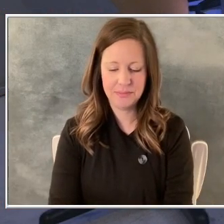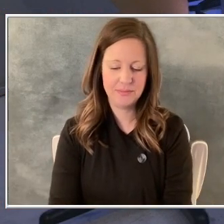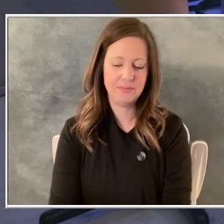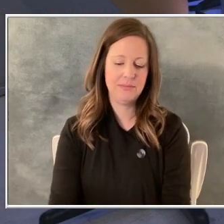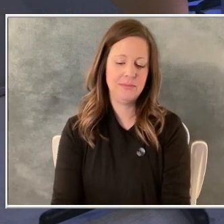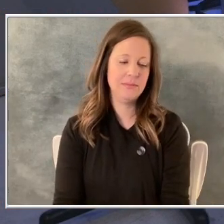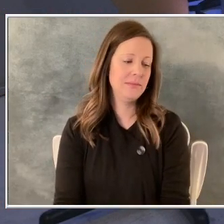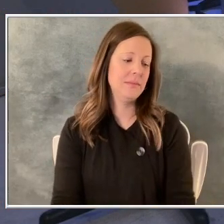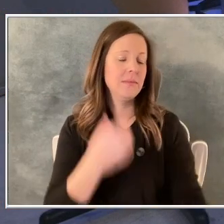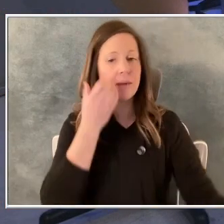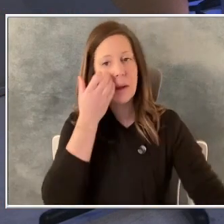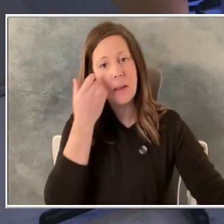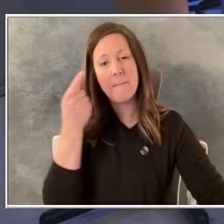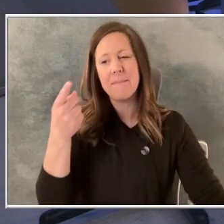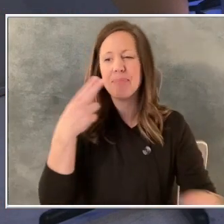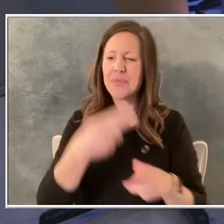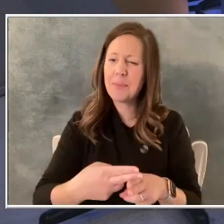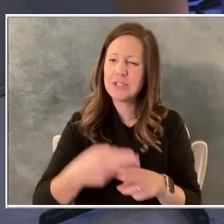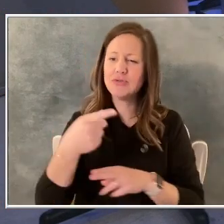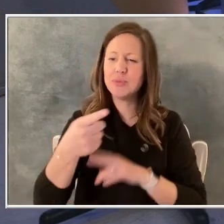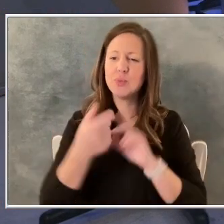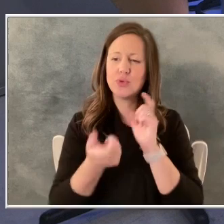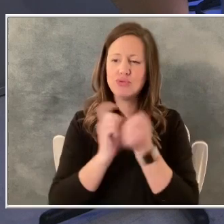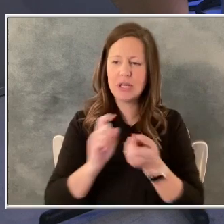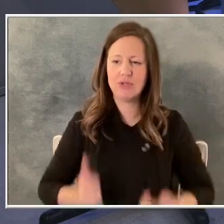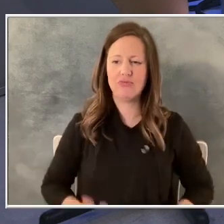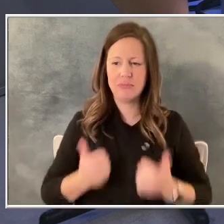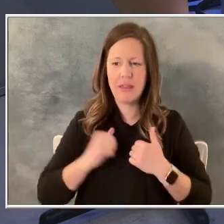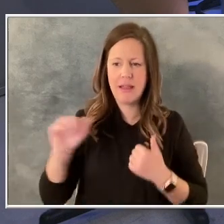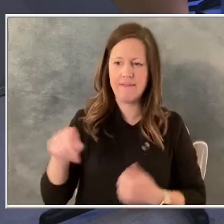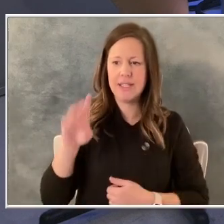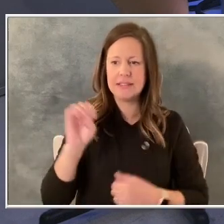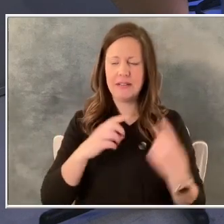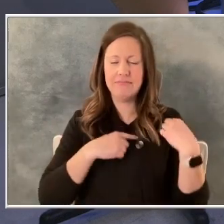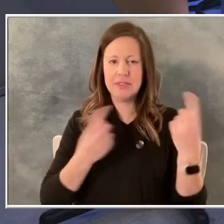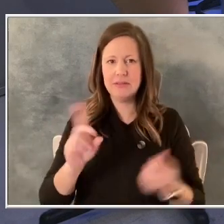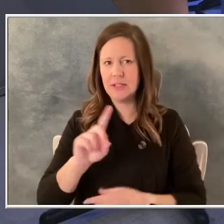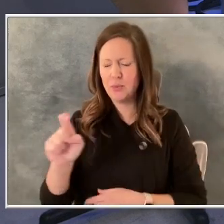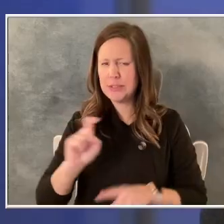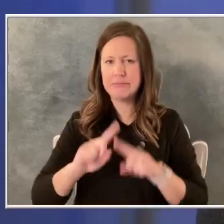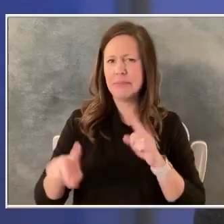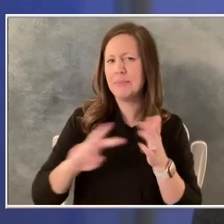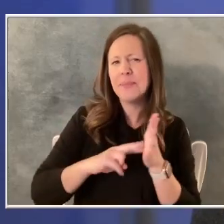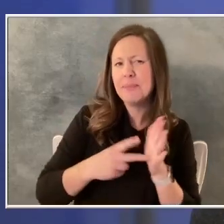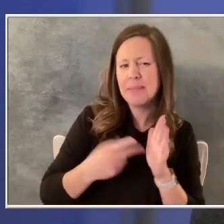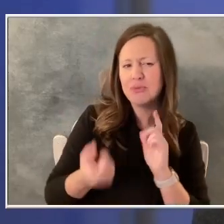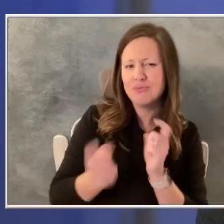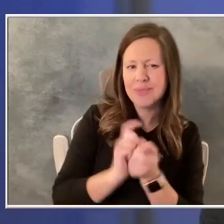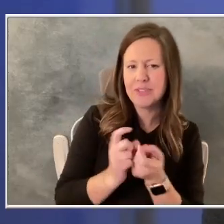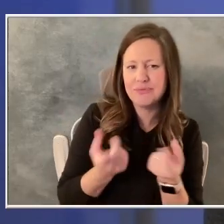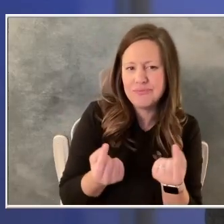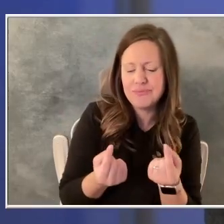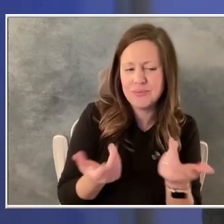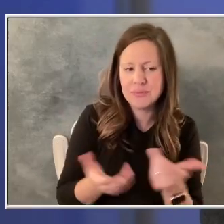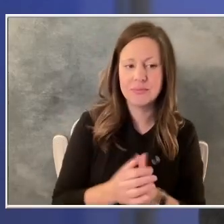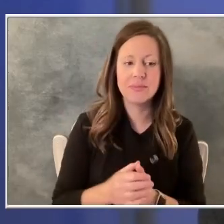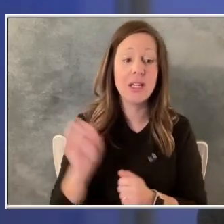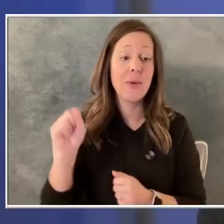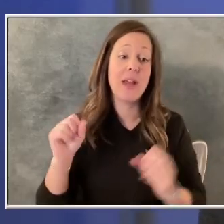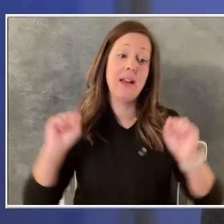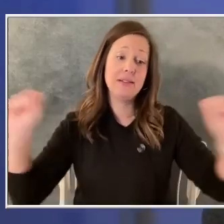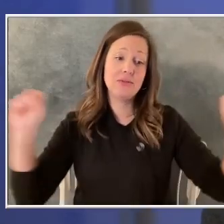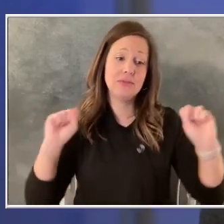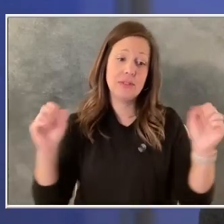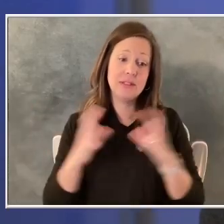your lifestyle quite a bit since this diagnosis. Tell us a little bit about that. What changes have you made? Oh man, I exercise a lot now. So I